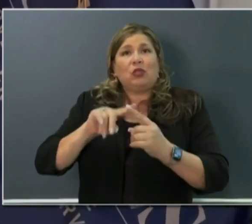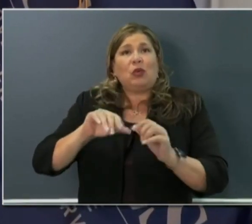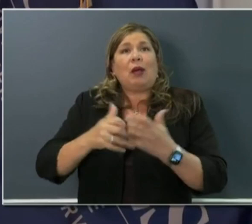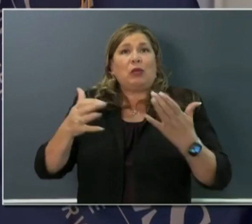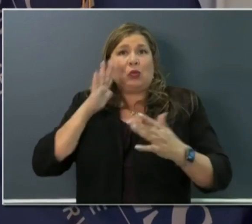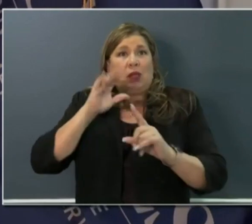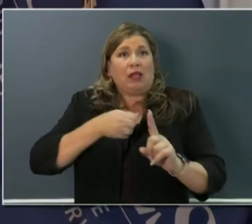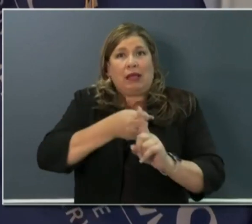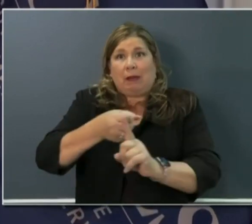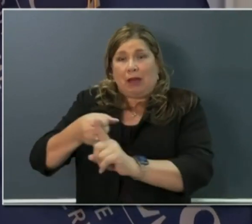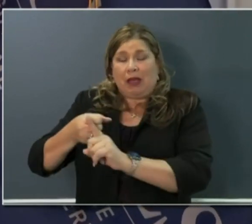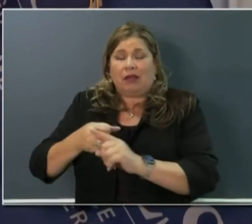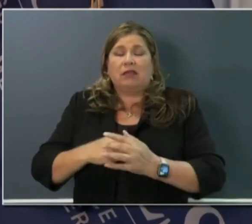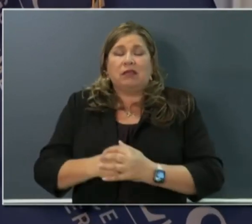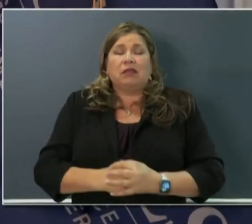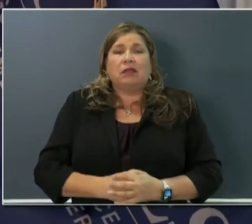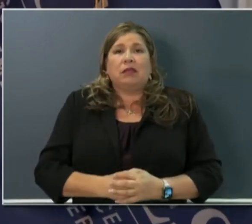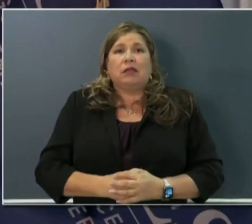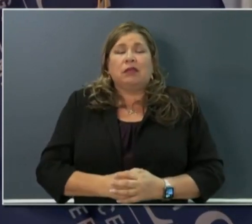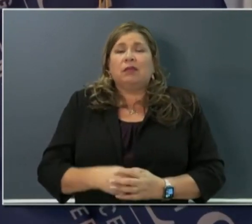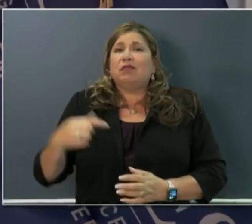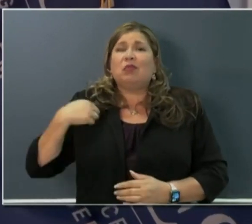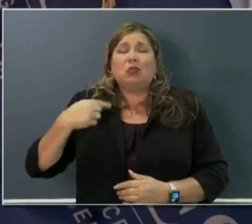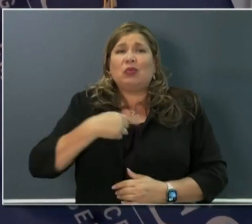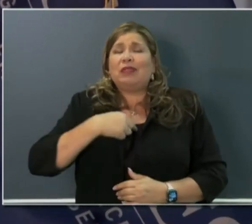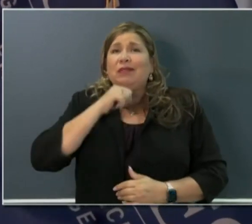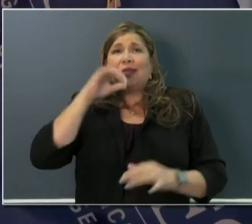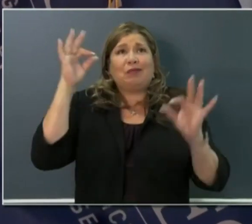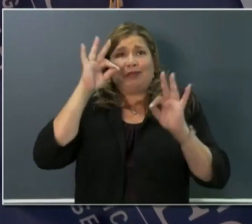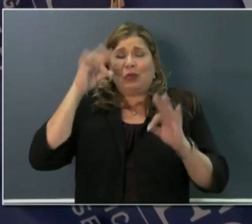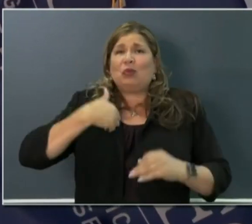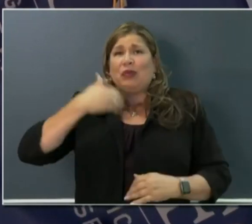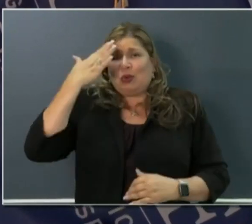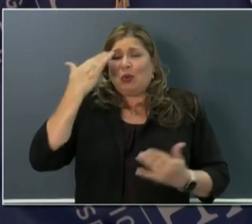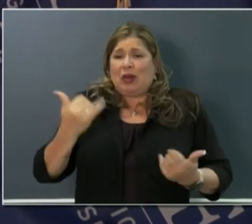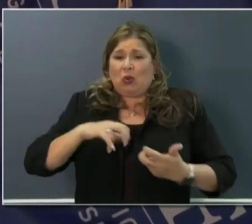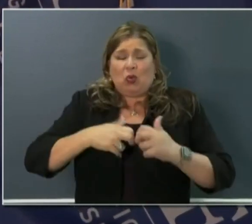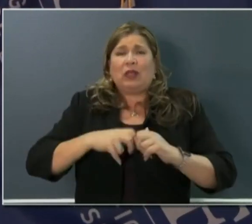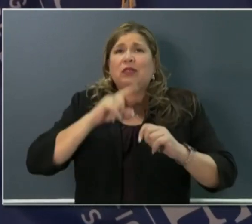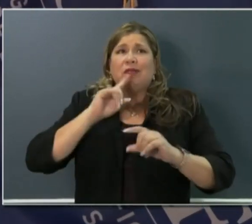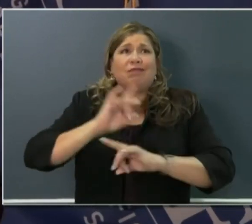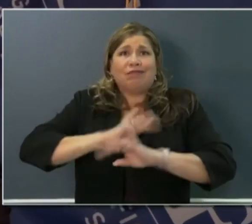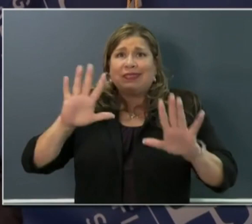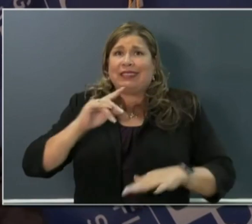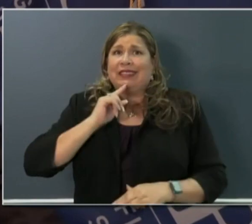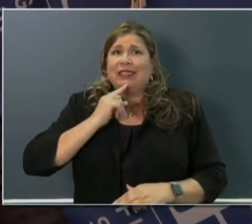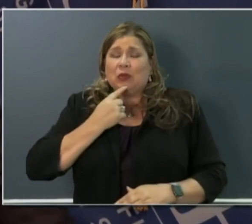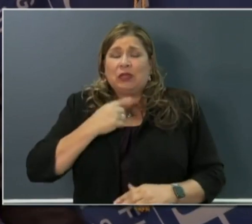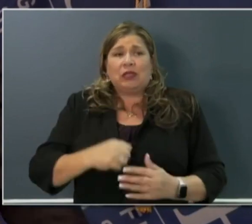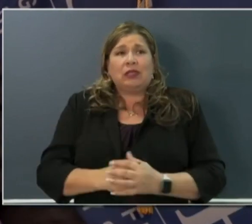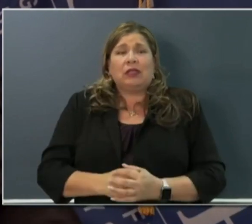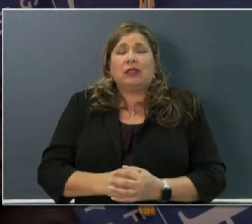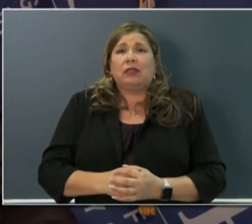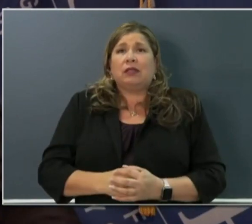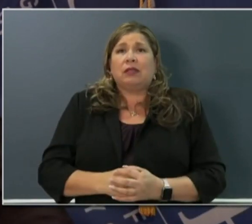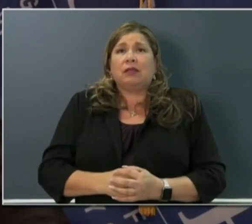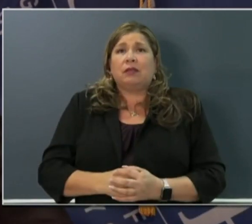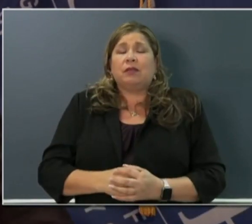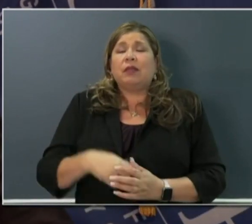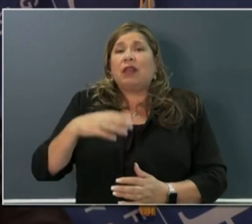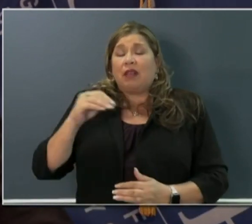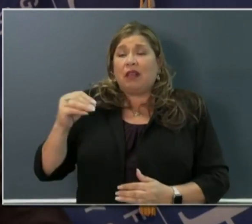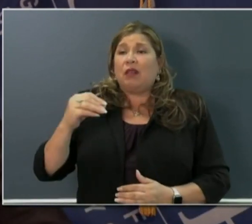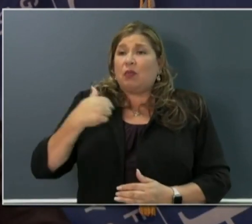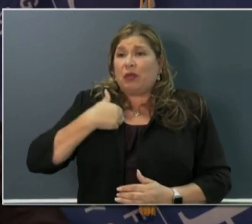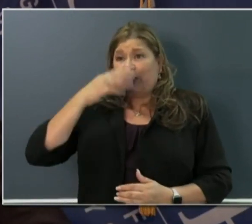is naive about the magnitude of this crisis, and I'm not suggesting that the magnitude of this